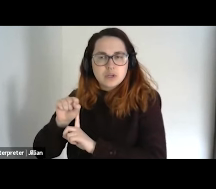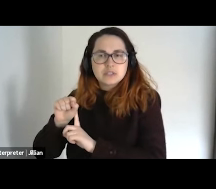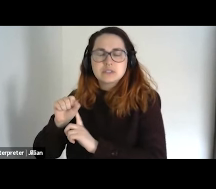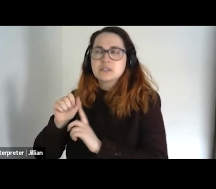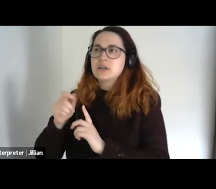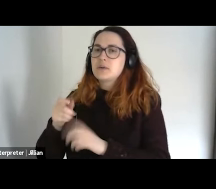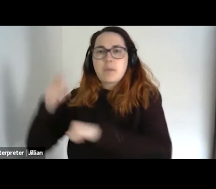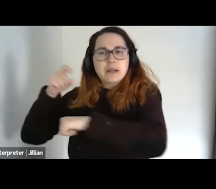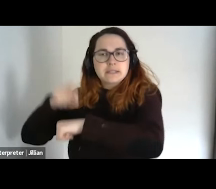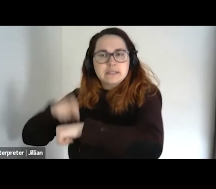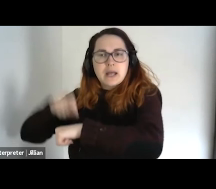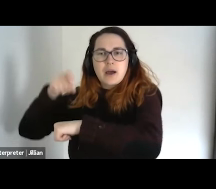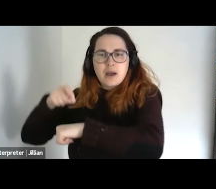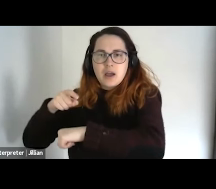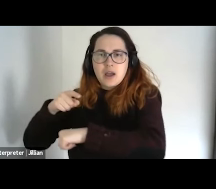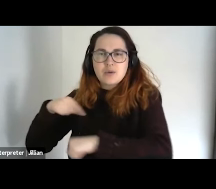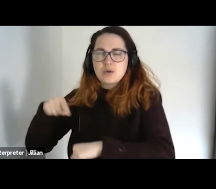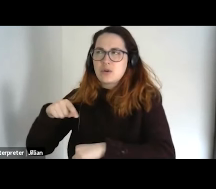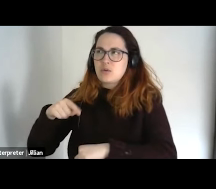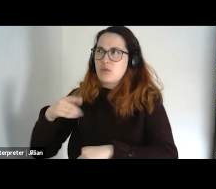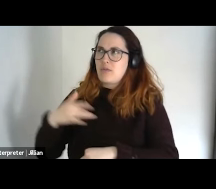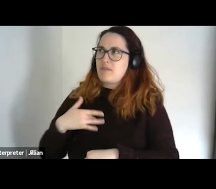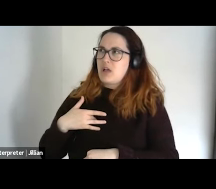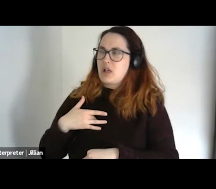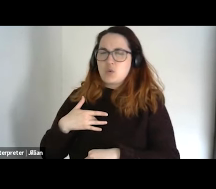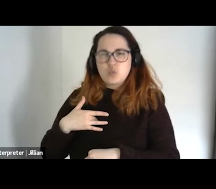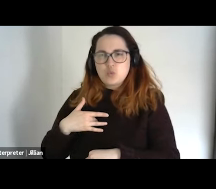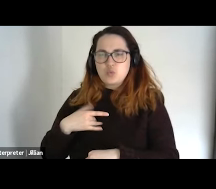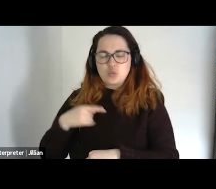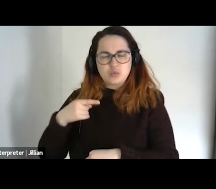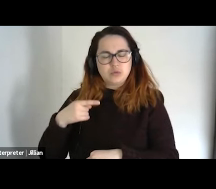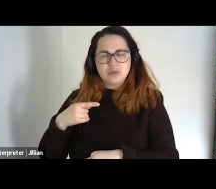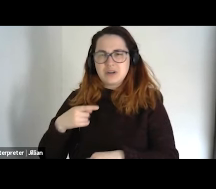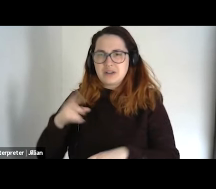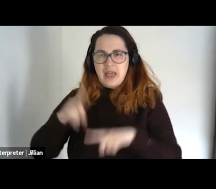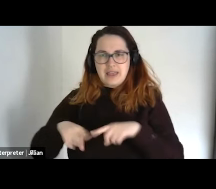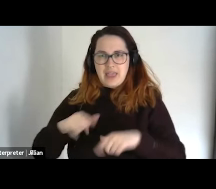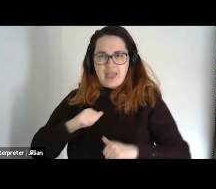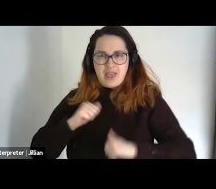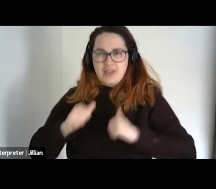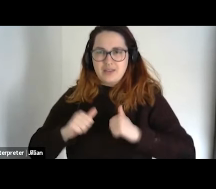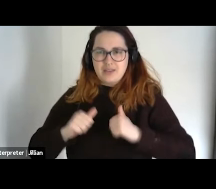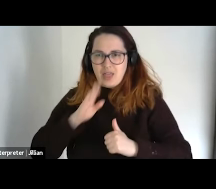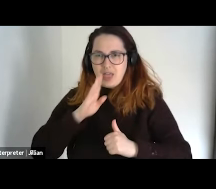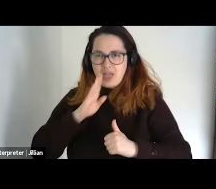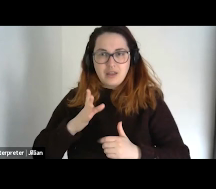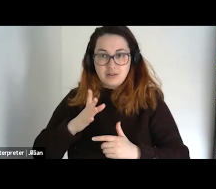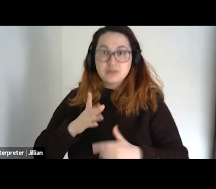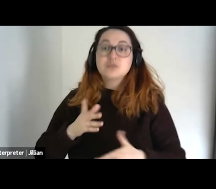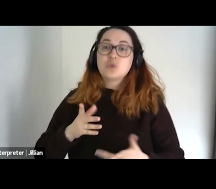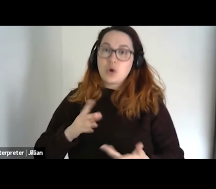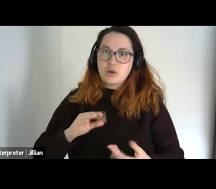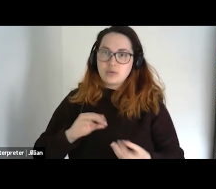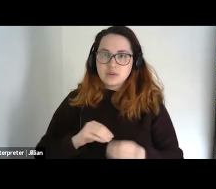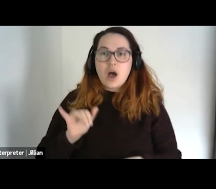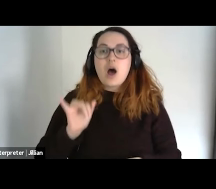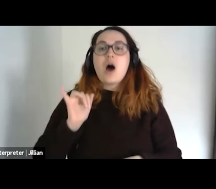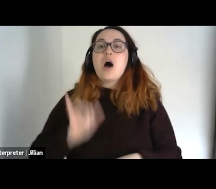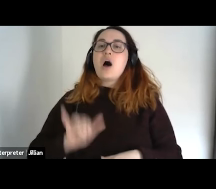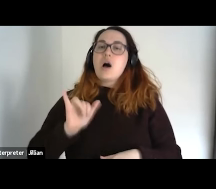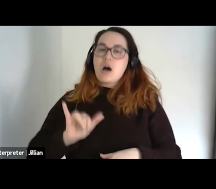specific time that you find it really difficult to be assertive so that it can bring some clarity into your journey to becoming more